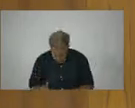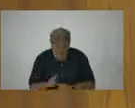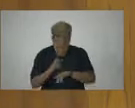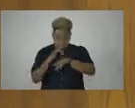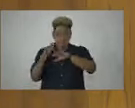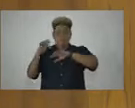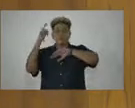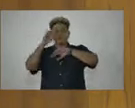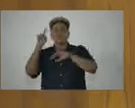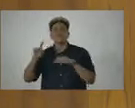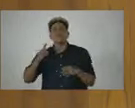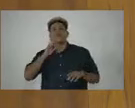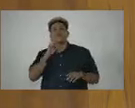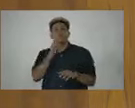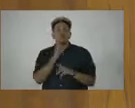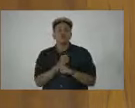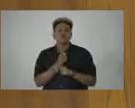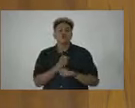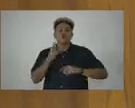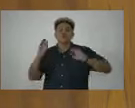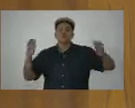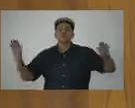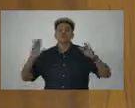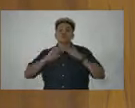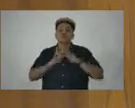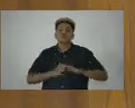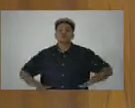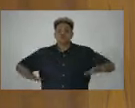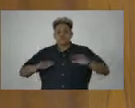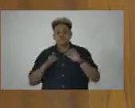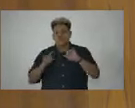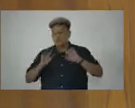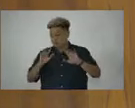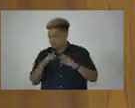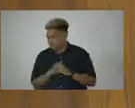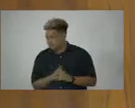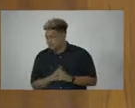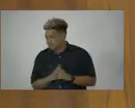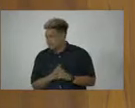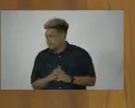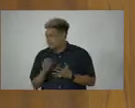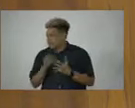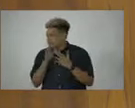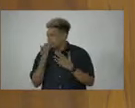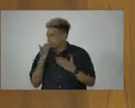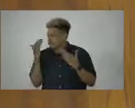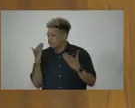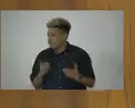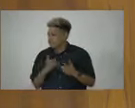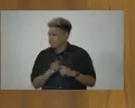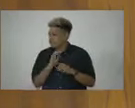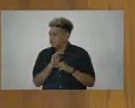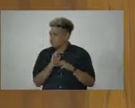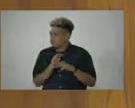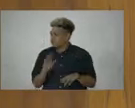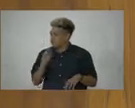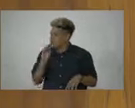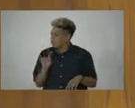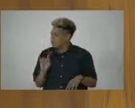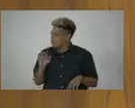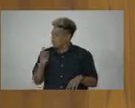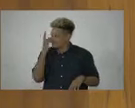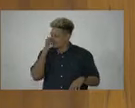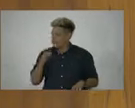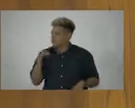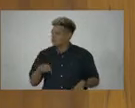available for chucking of water to the communities. Special thanks to Minister Mackenzie for